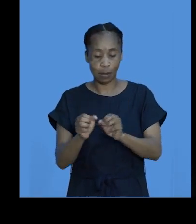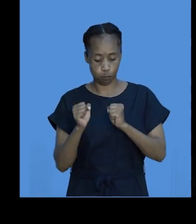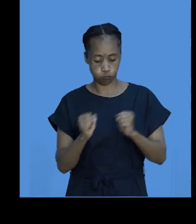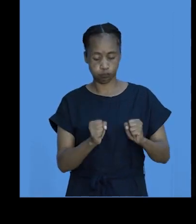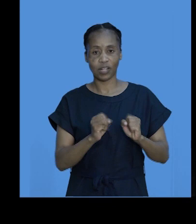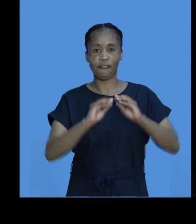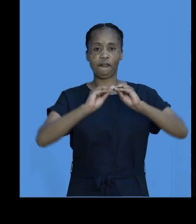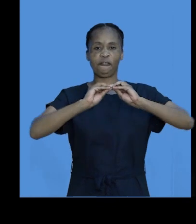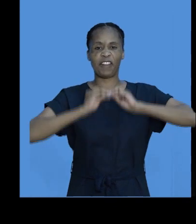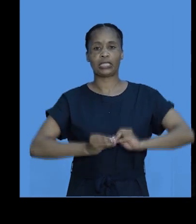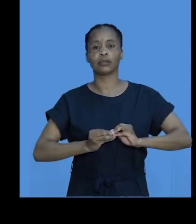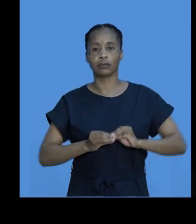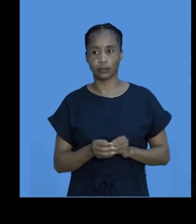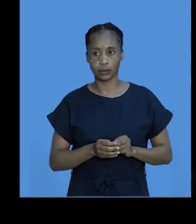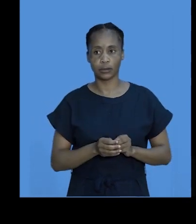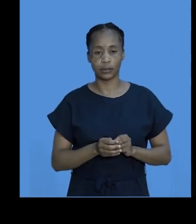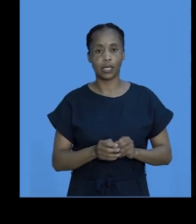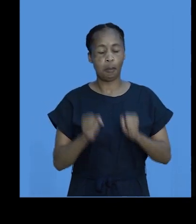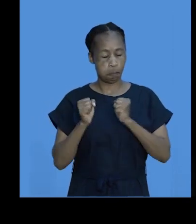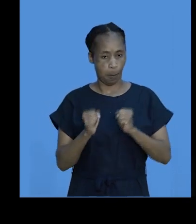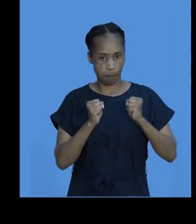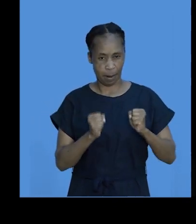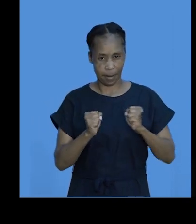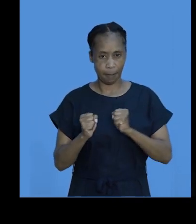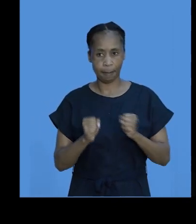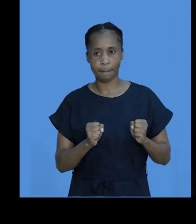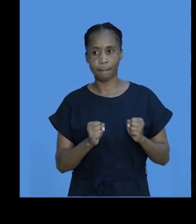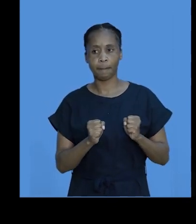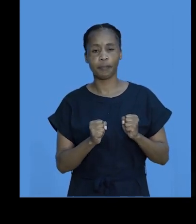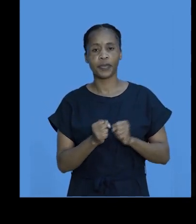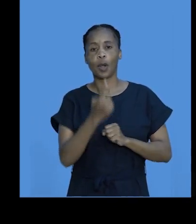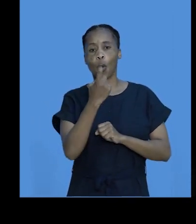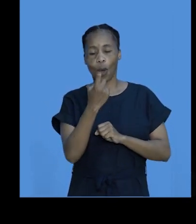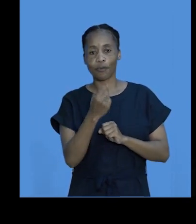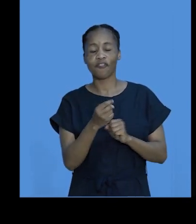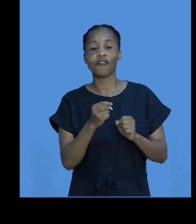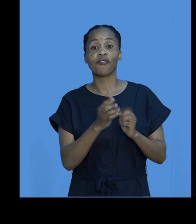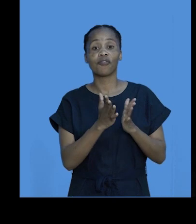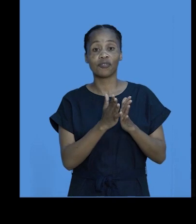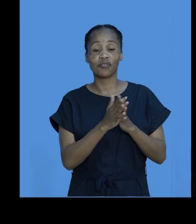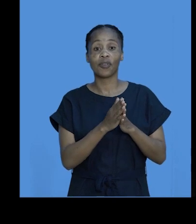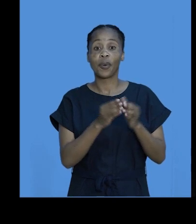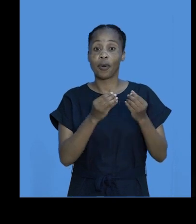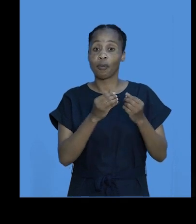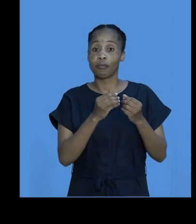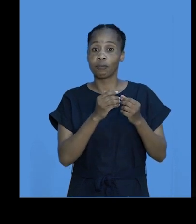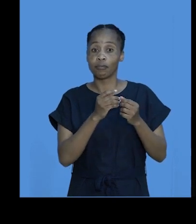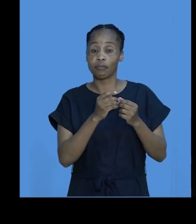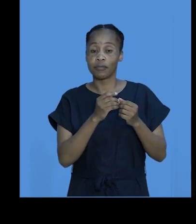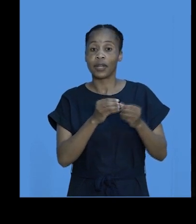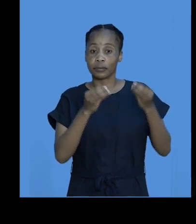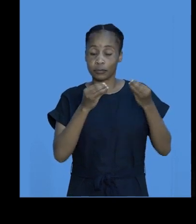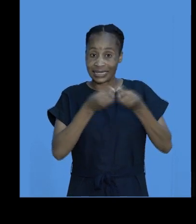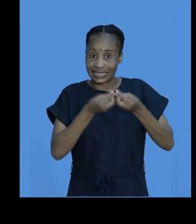production remains fixed. The period of production where at least one of the factors